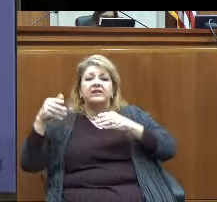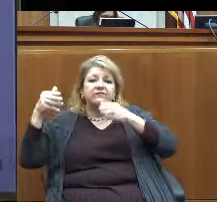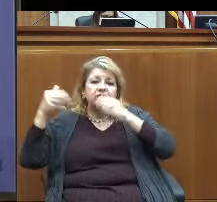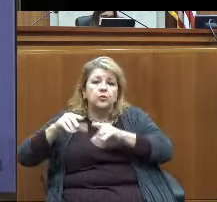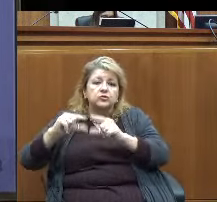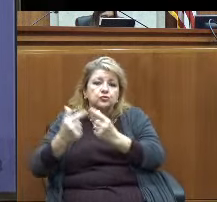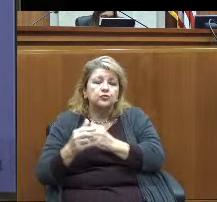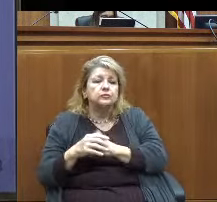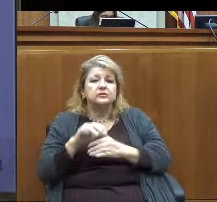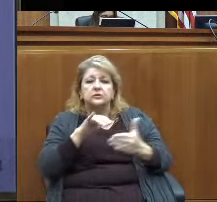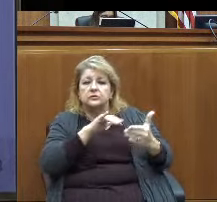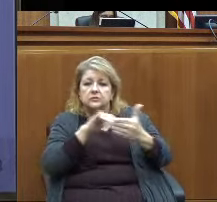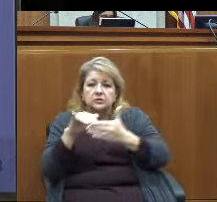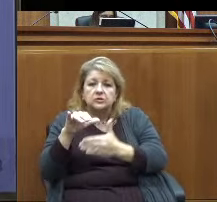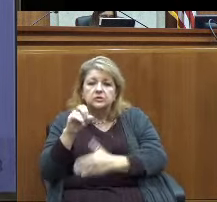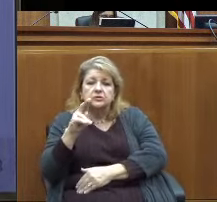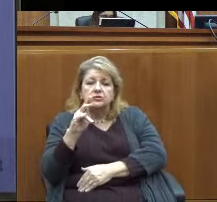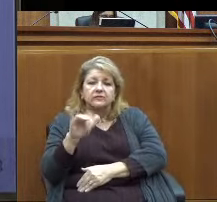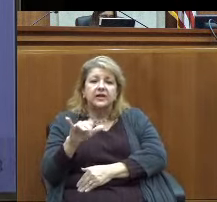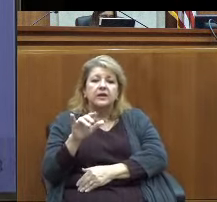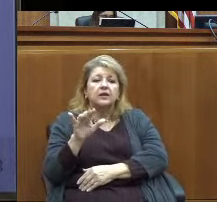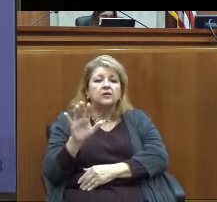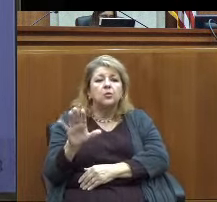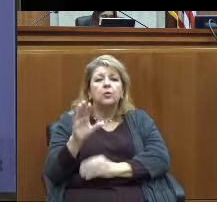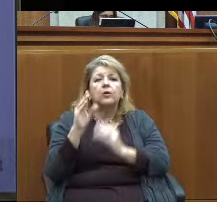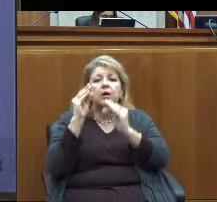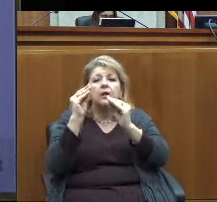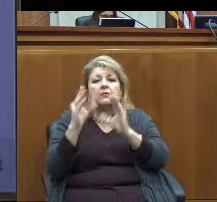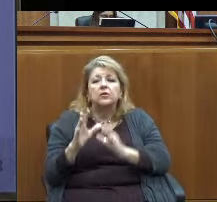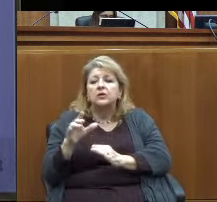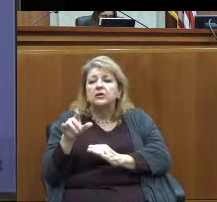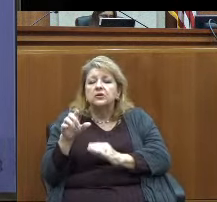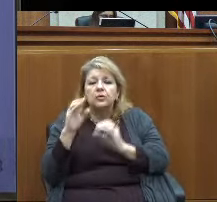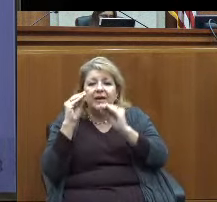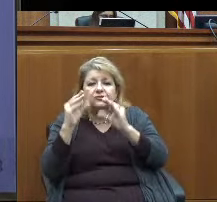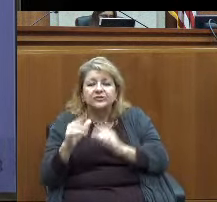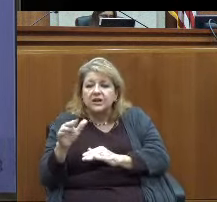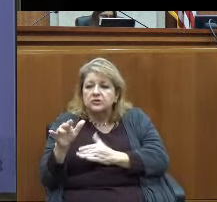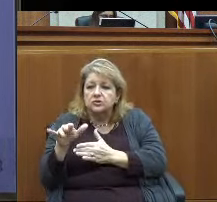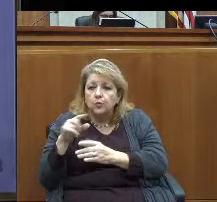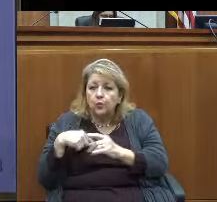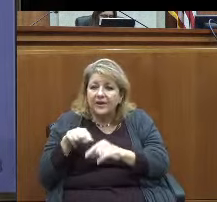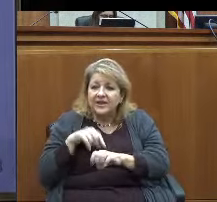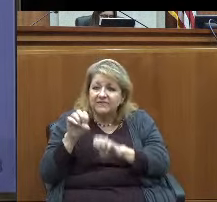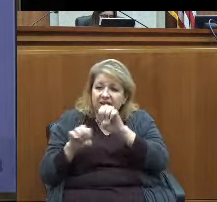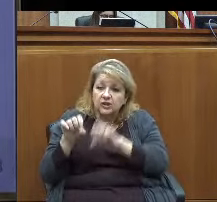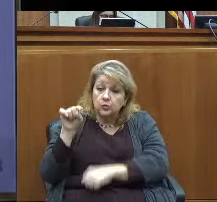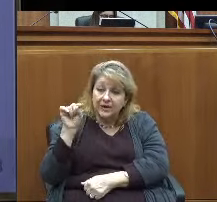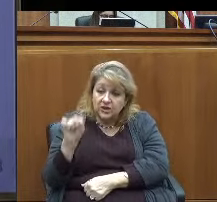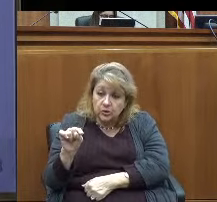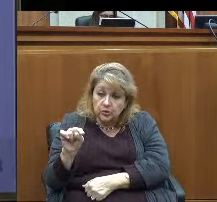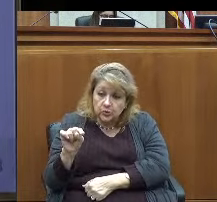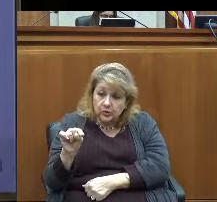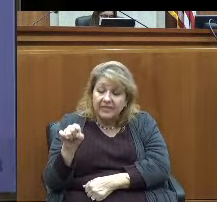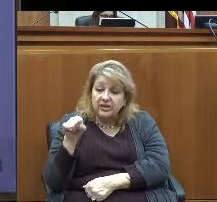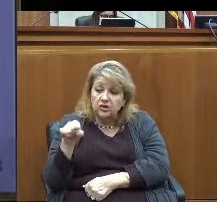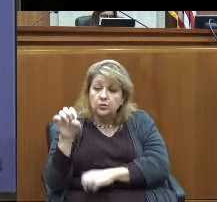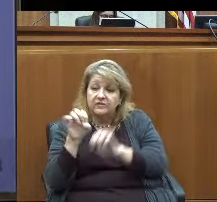surveys asking for the input of educators who are evaluated by the system and those that evaluate others in